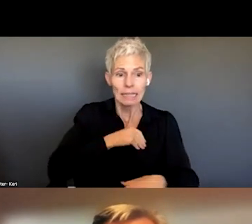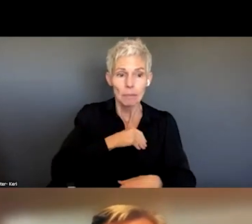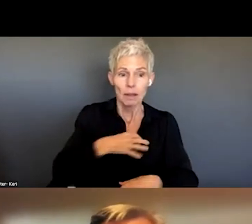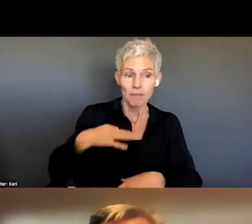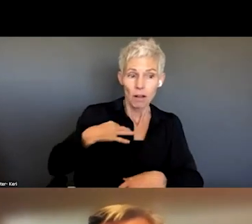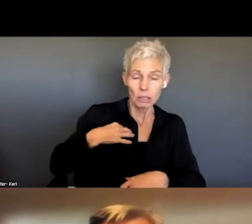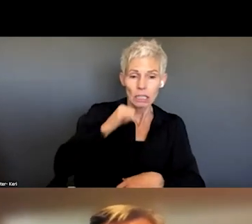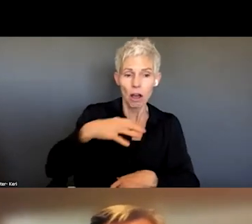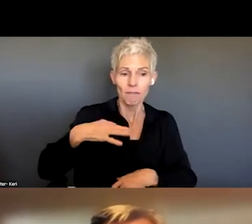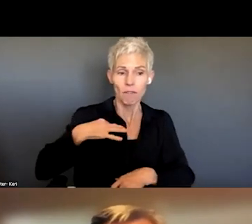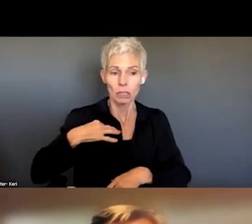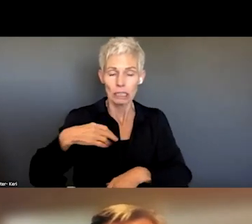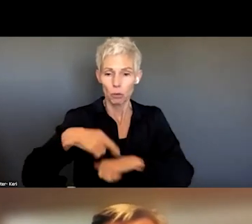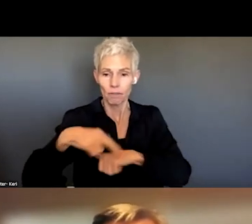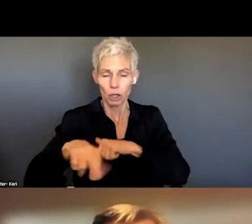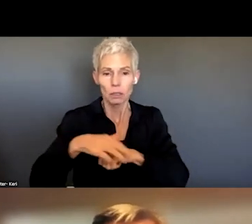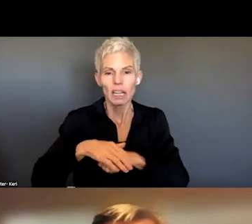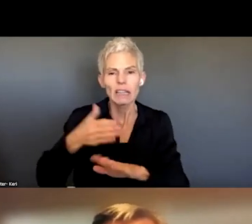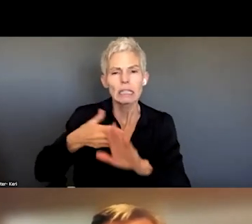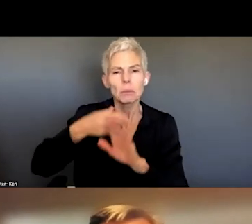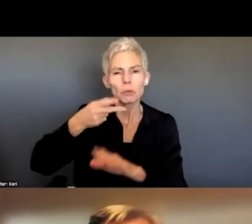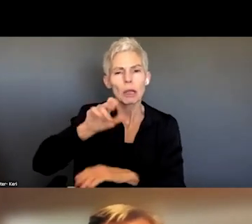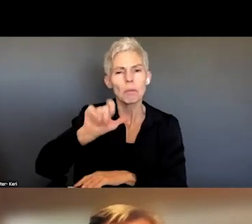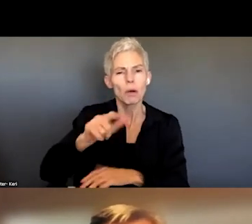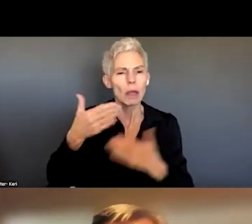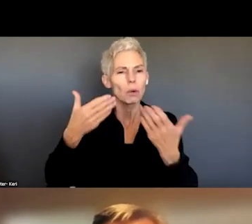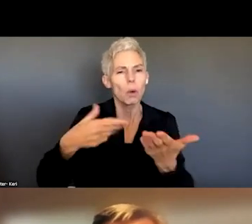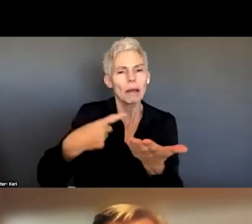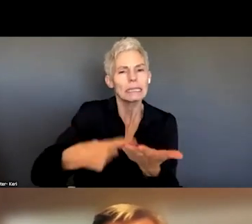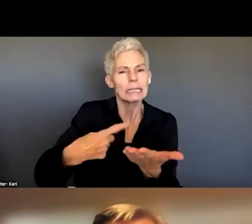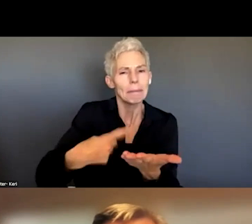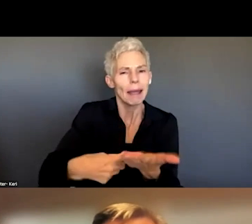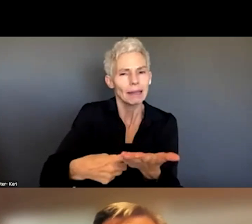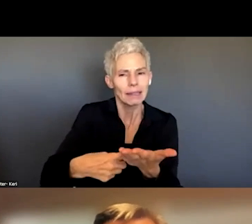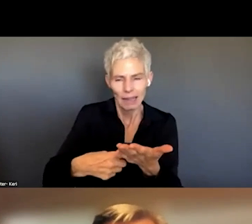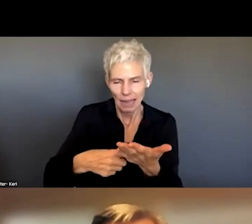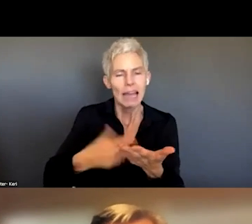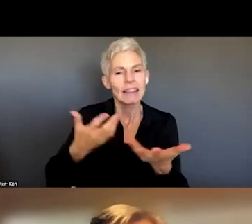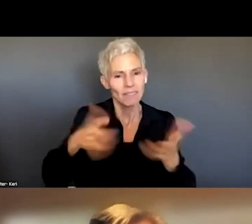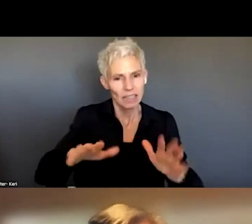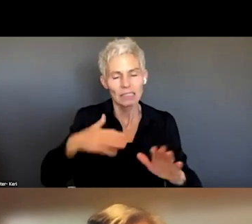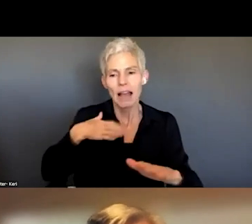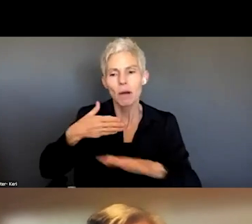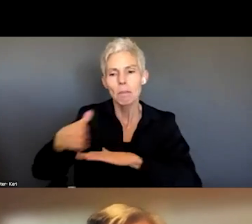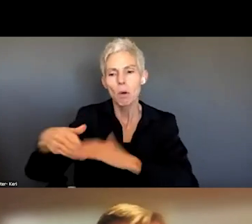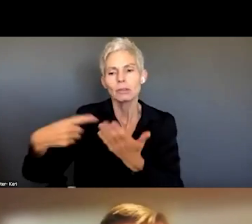we'll get this pre-poll, and then we'll have our debate structure and follow up with a post-debate